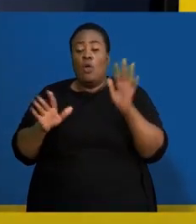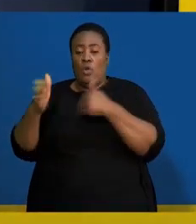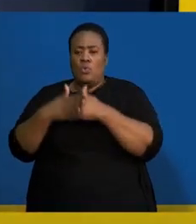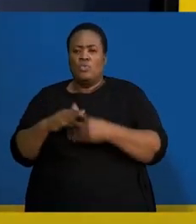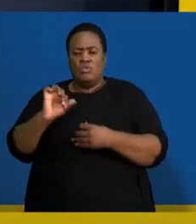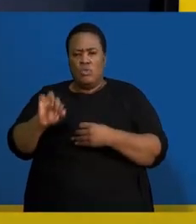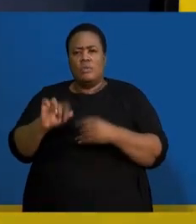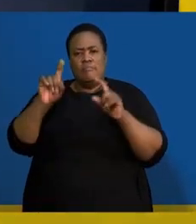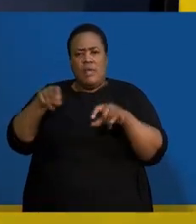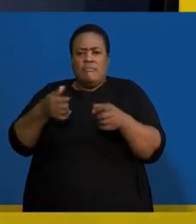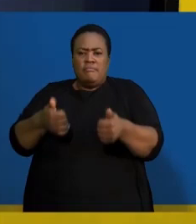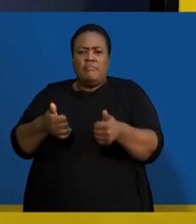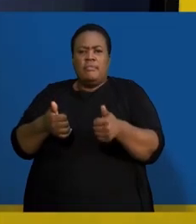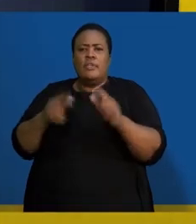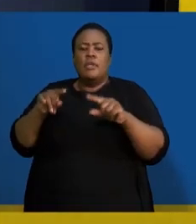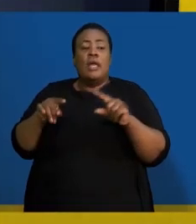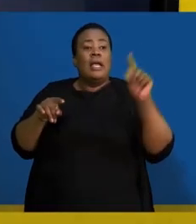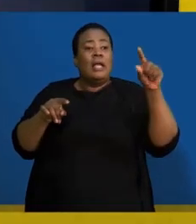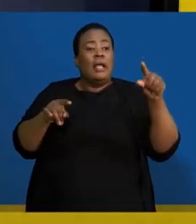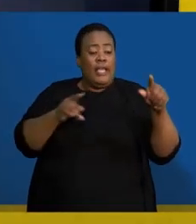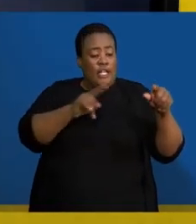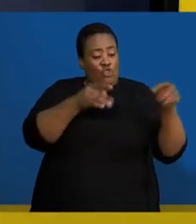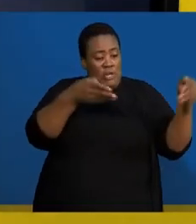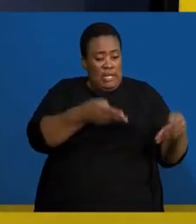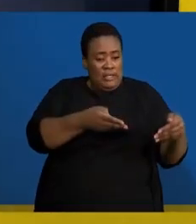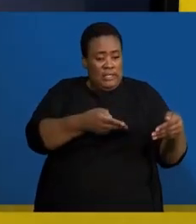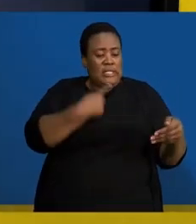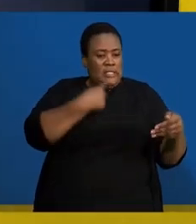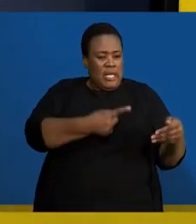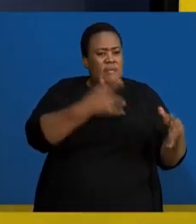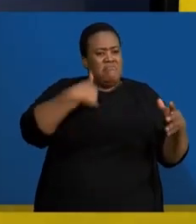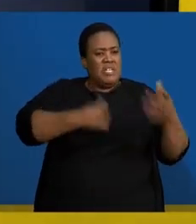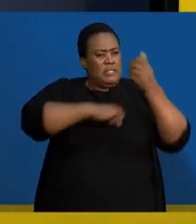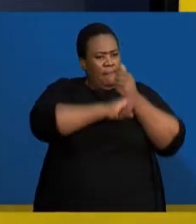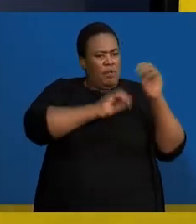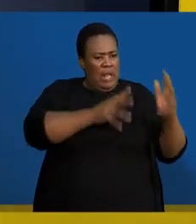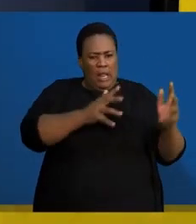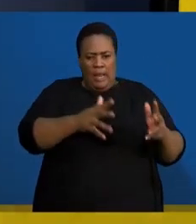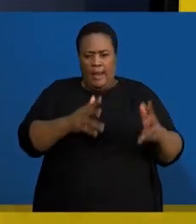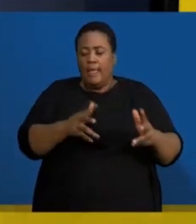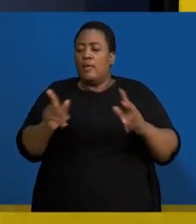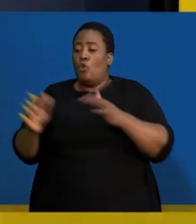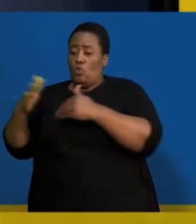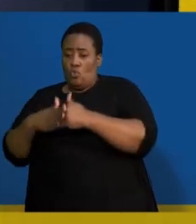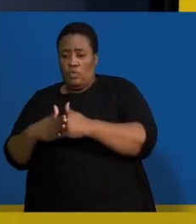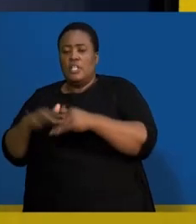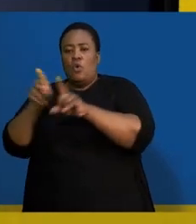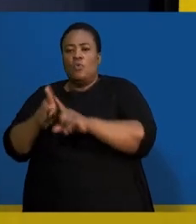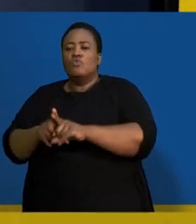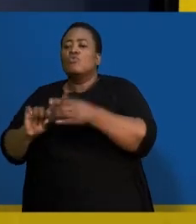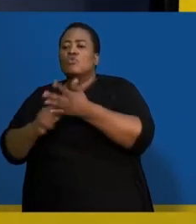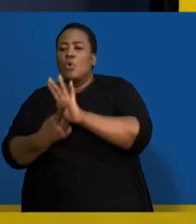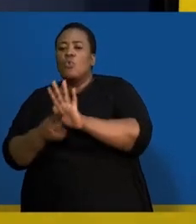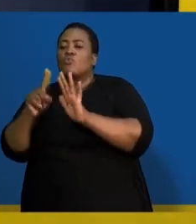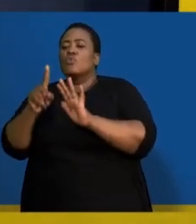sure you don't change your stance in your conclusion. And it has to be in line with the way that you have argued